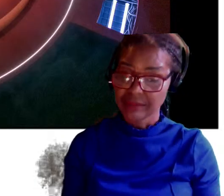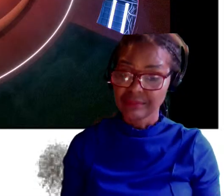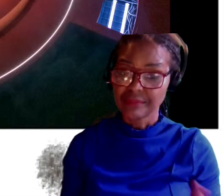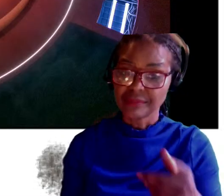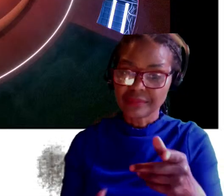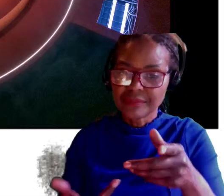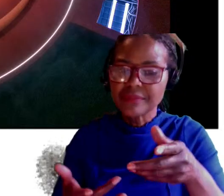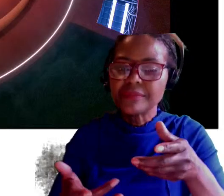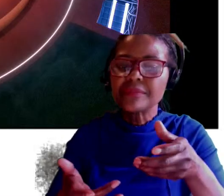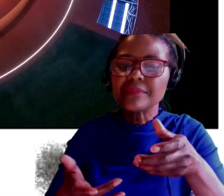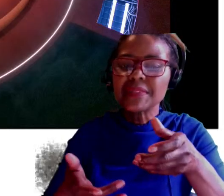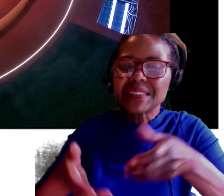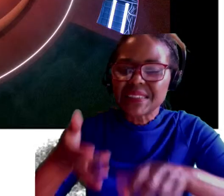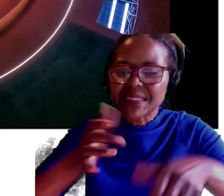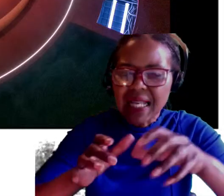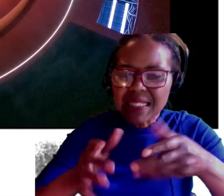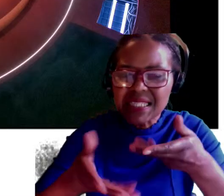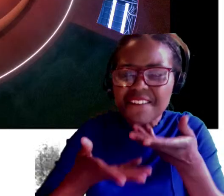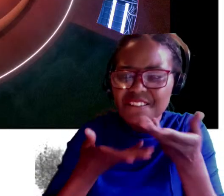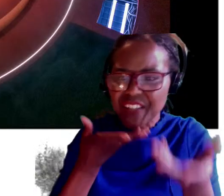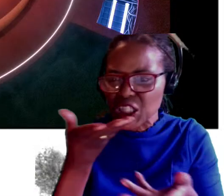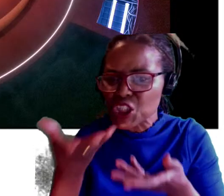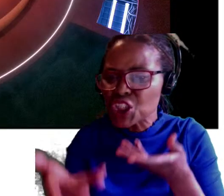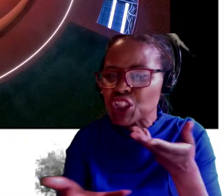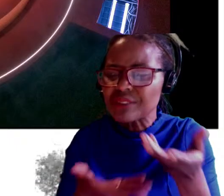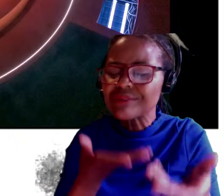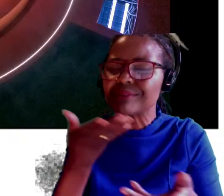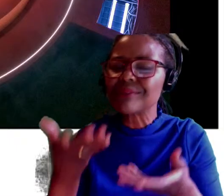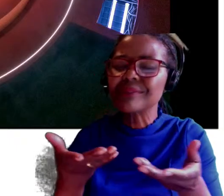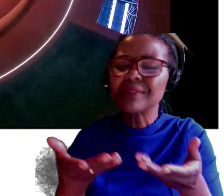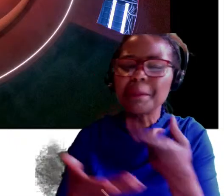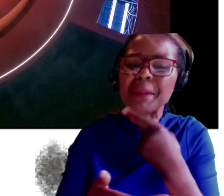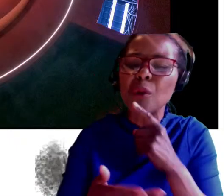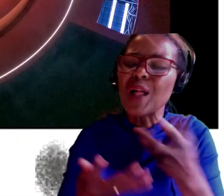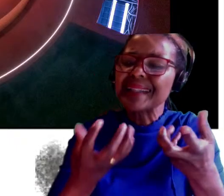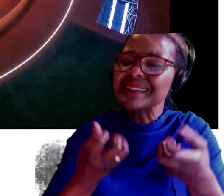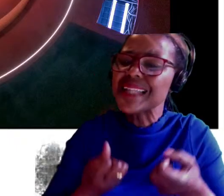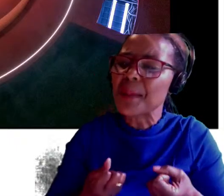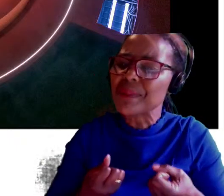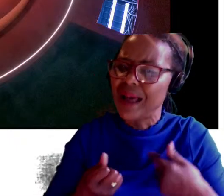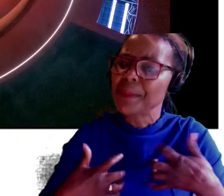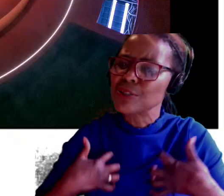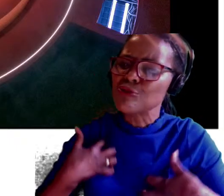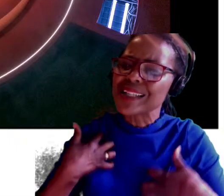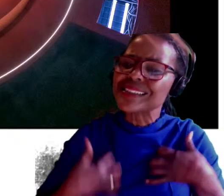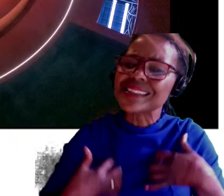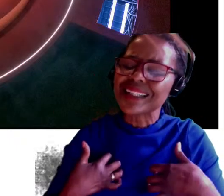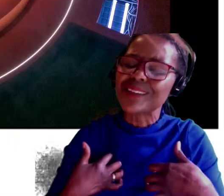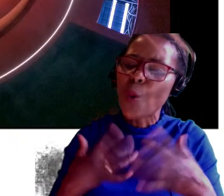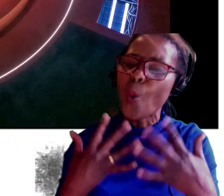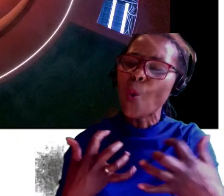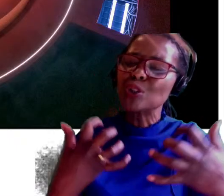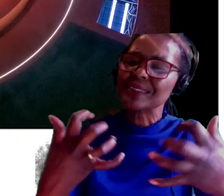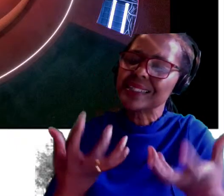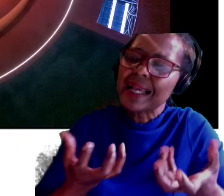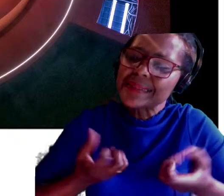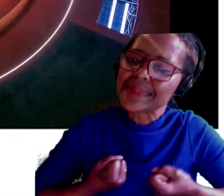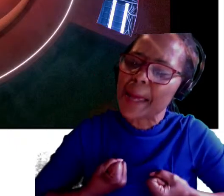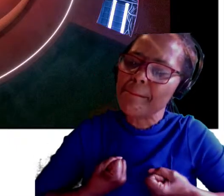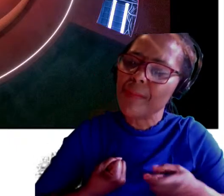audiences will accept really fascinates me. And I've come to believe it's about audiences